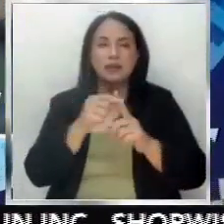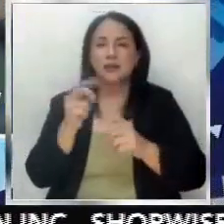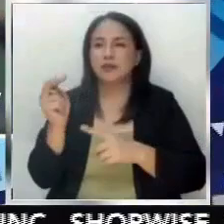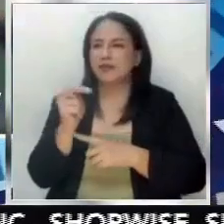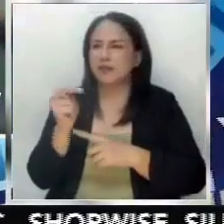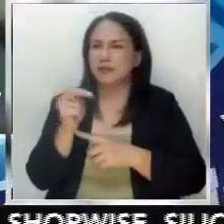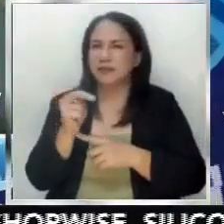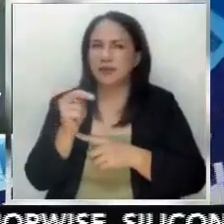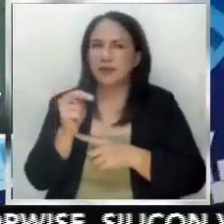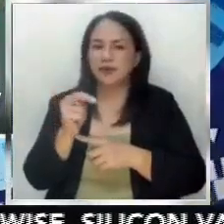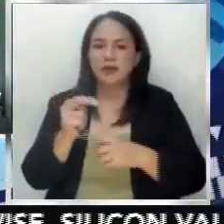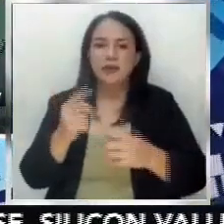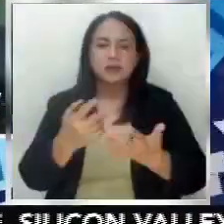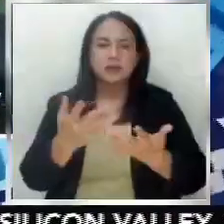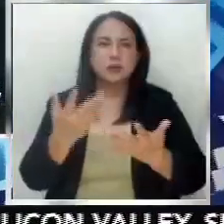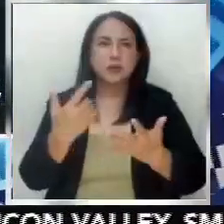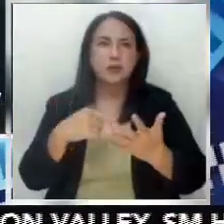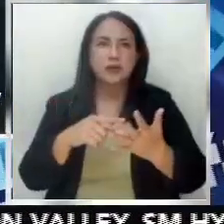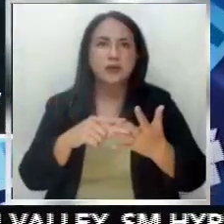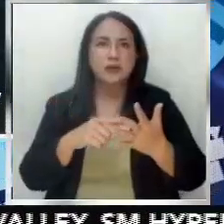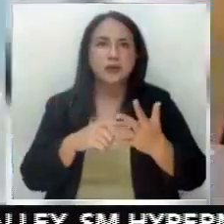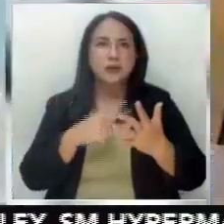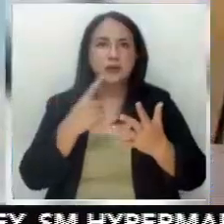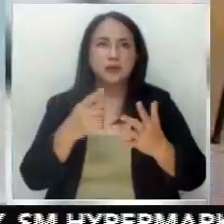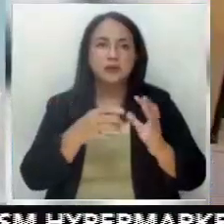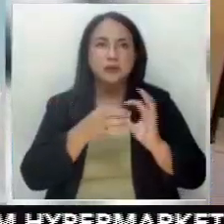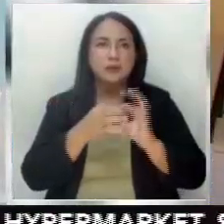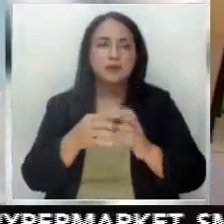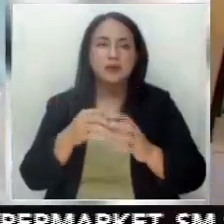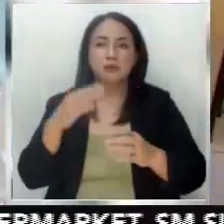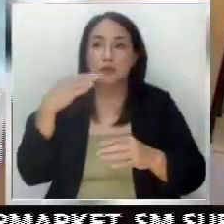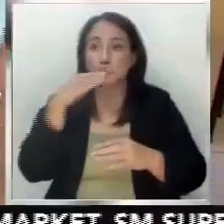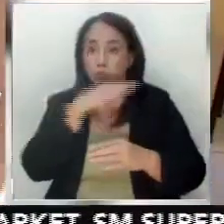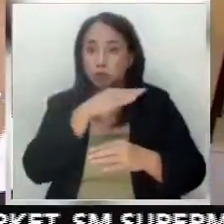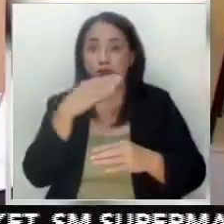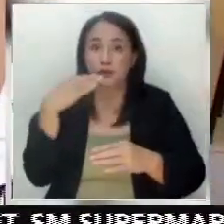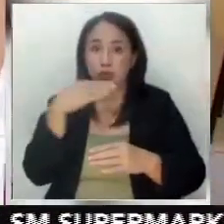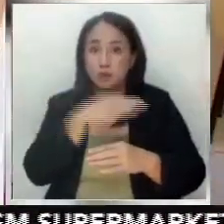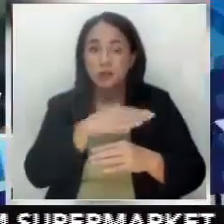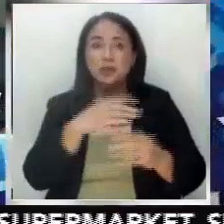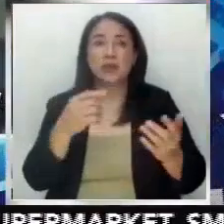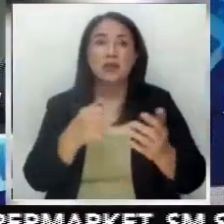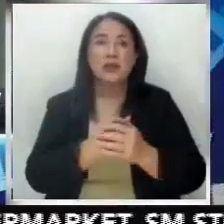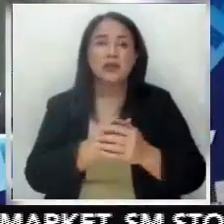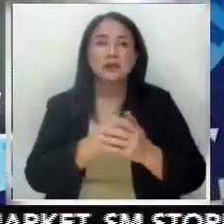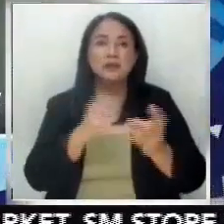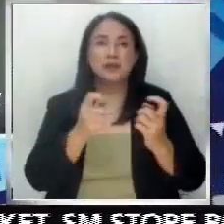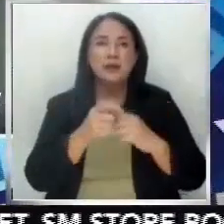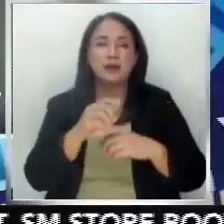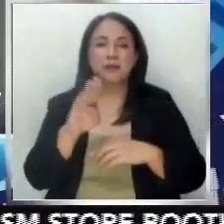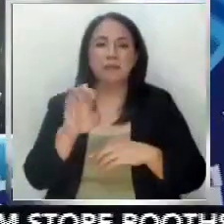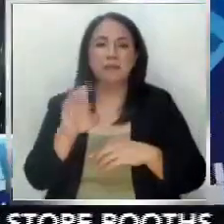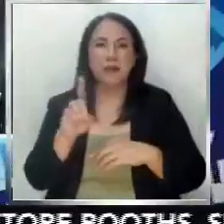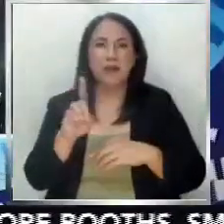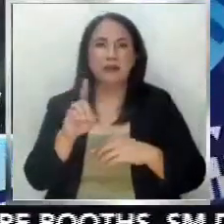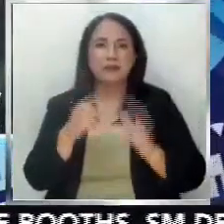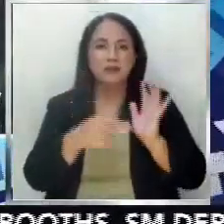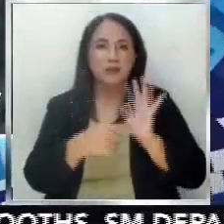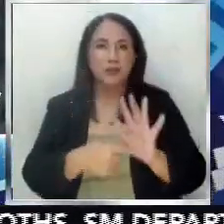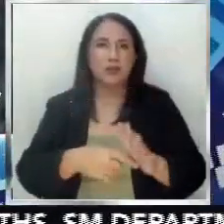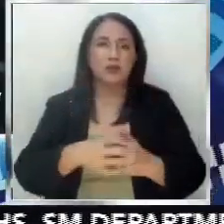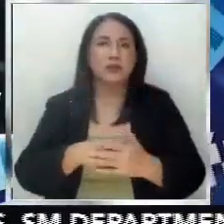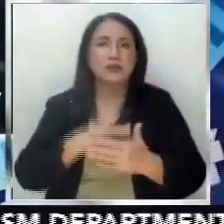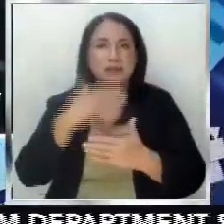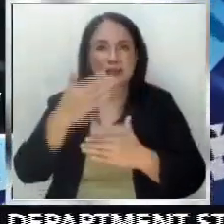Yung aming pong wheelchair is connected to Bluetooth. Ang sinabi po dyan is the convertible bed feature. And the next po is